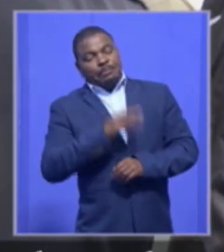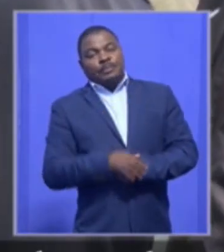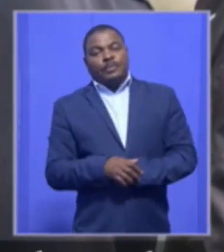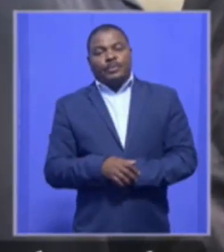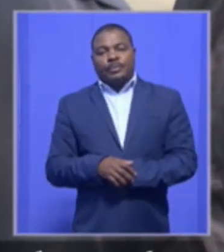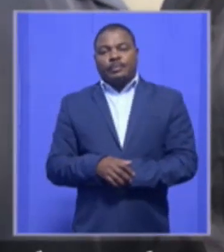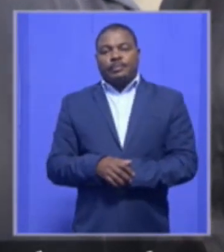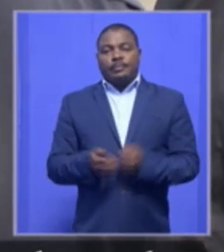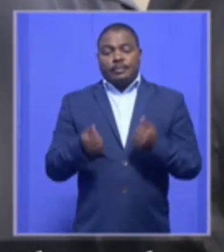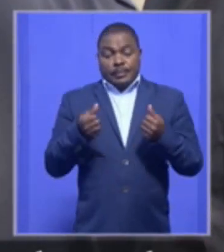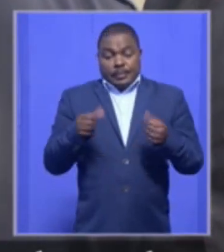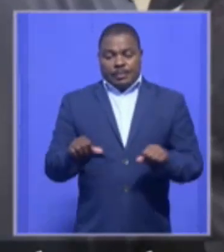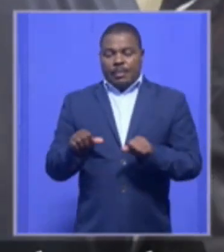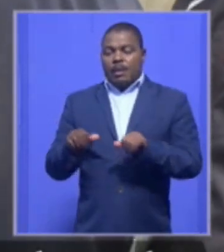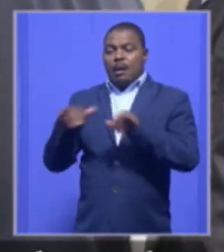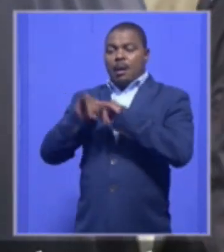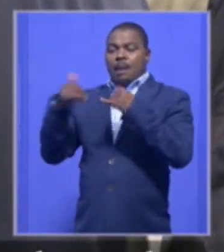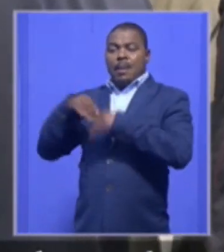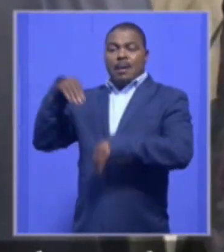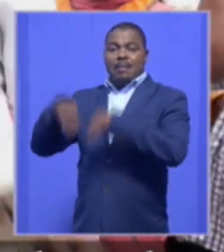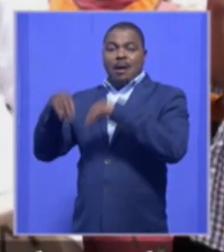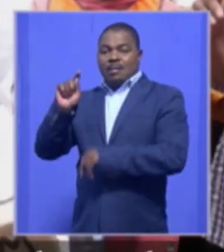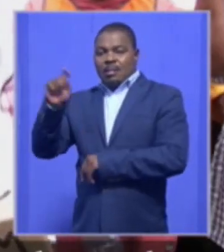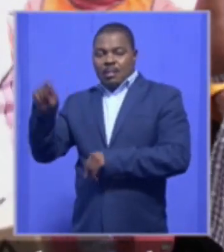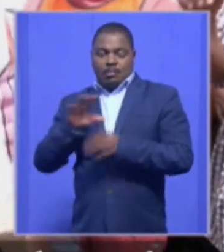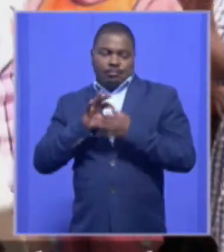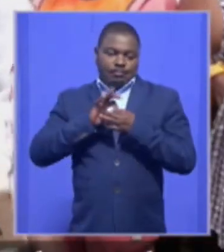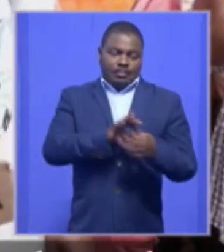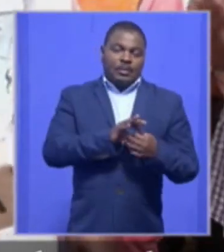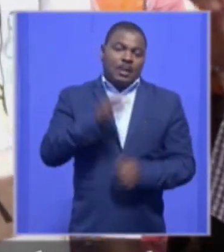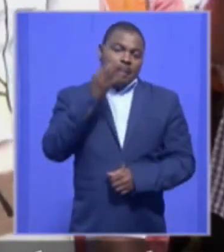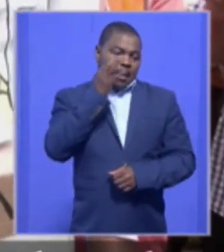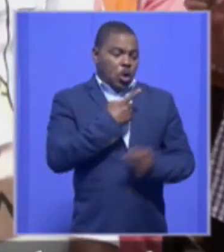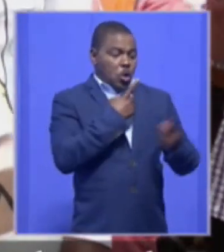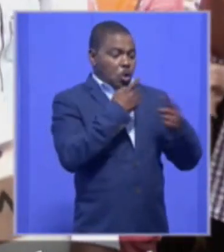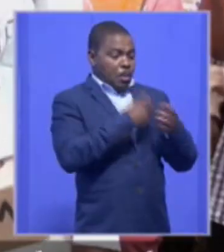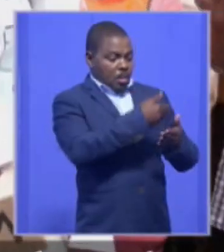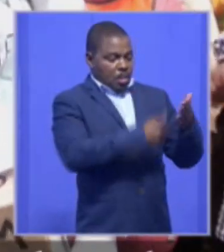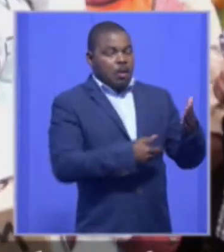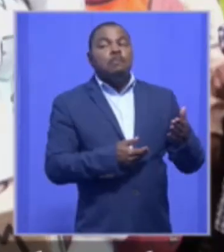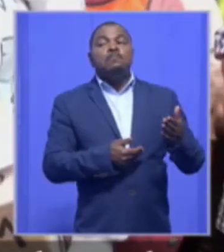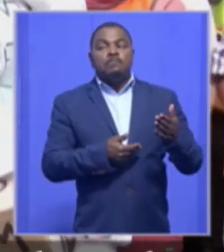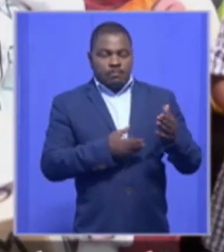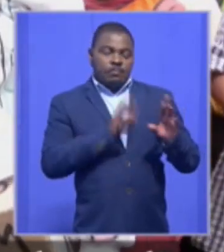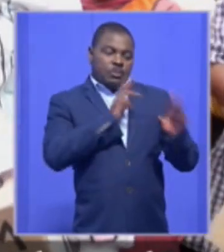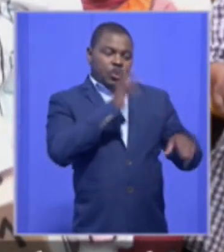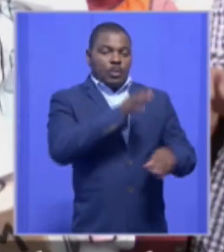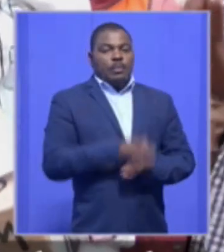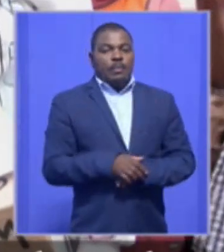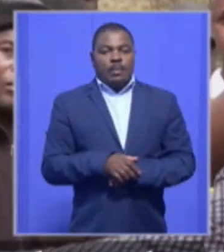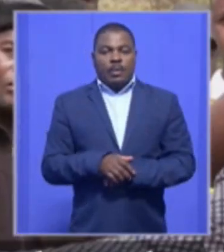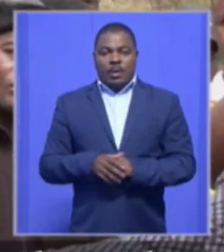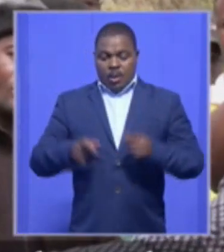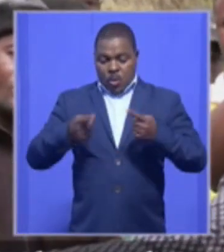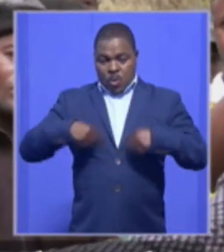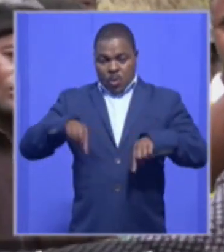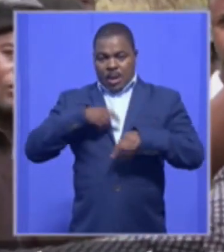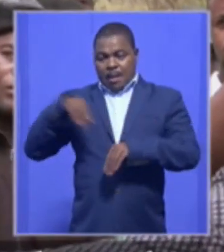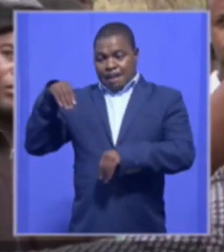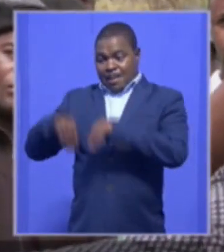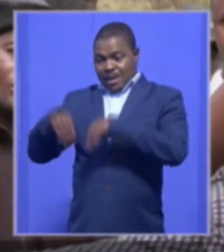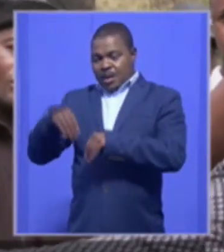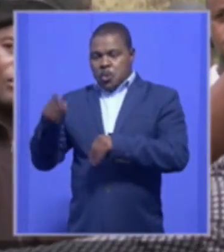fo ditlamo tsa meepo di itlamile go tsibogela ditopo tsa baagi. Rona re le thutse mining re mo